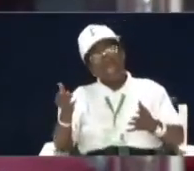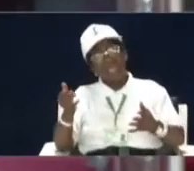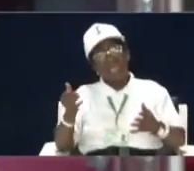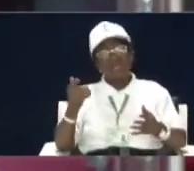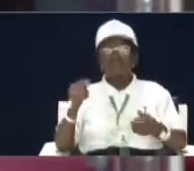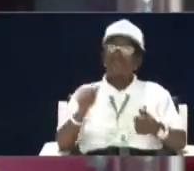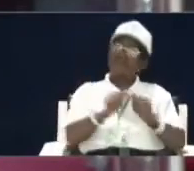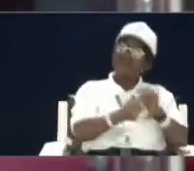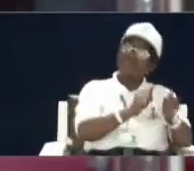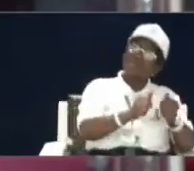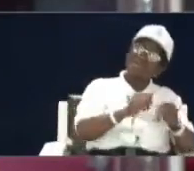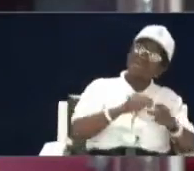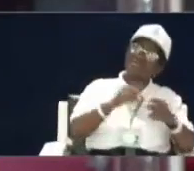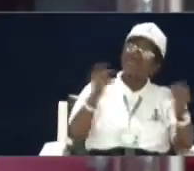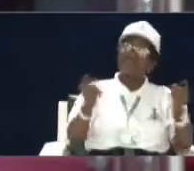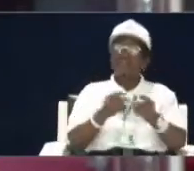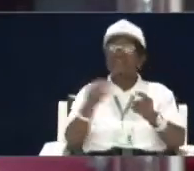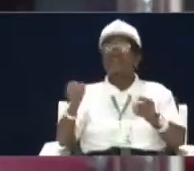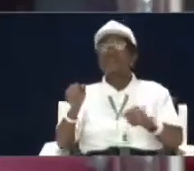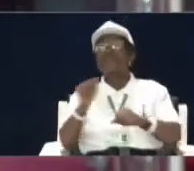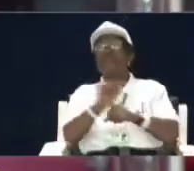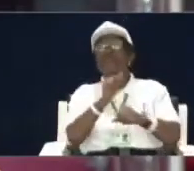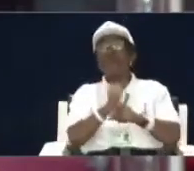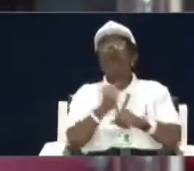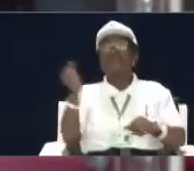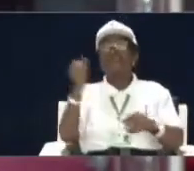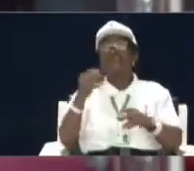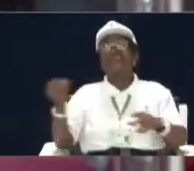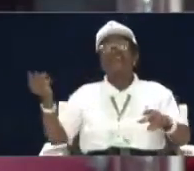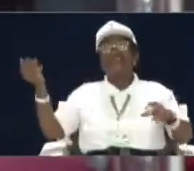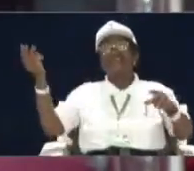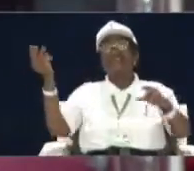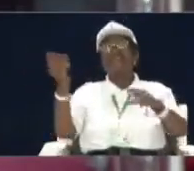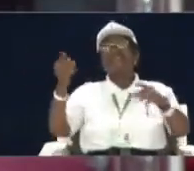place of work. They sacked him, and he decided to